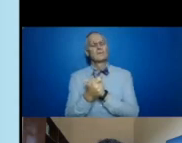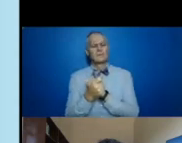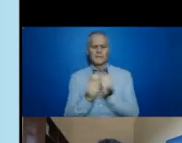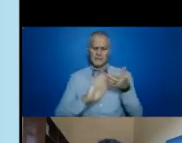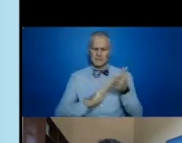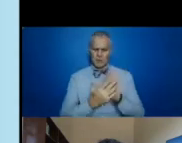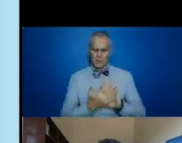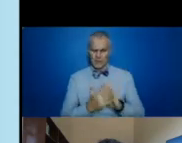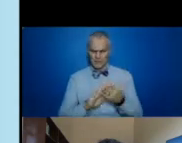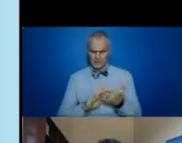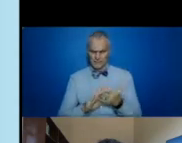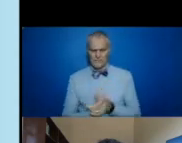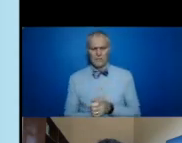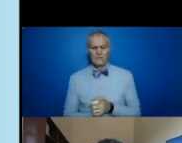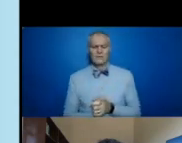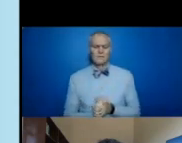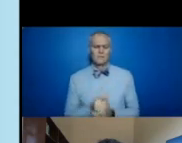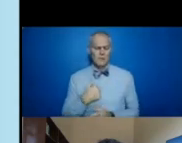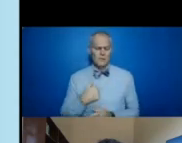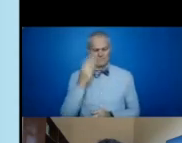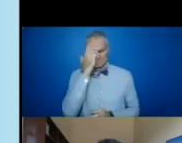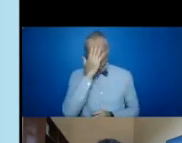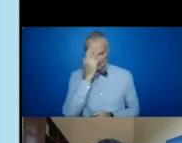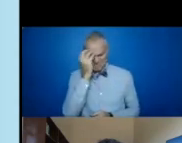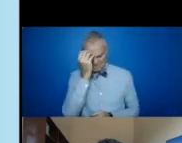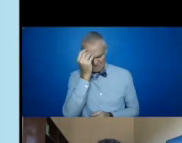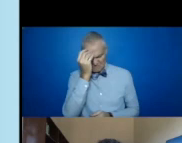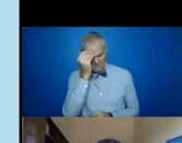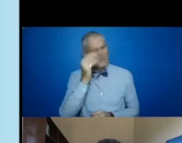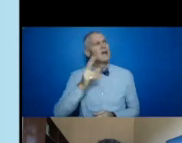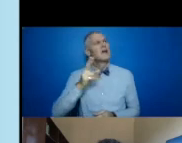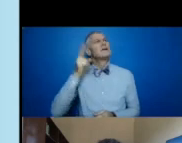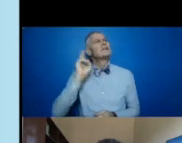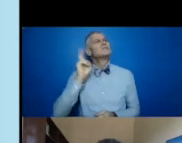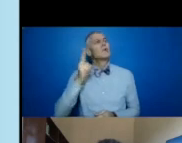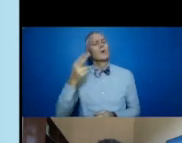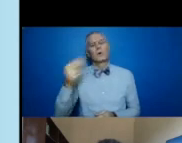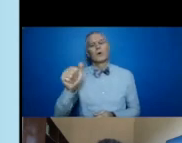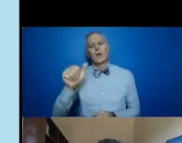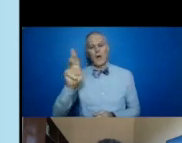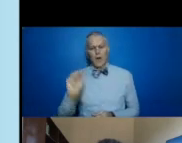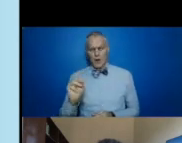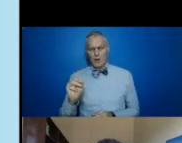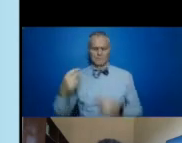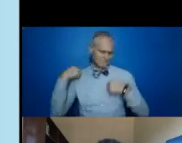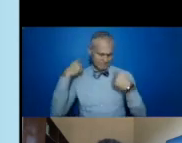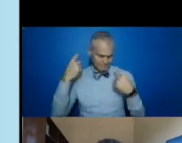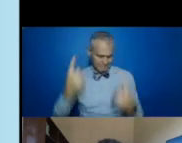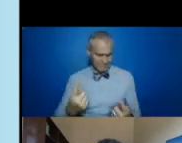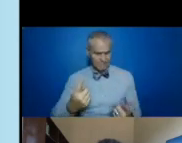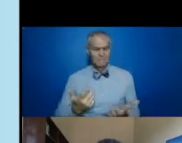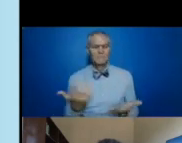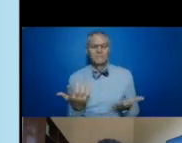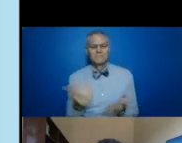communities, we're thinking about transforming what I would call historical harms. What those historical harms are